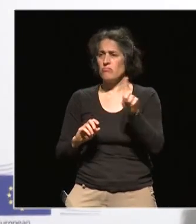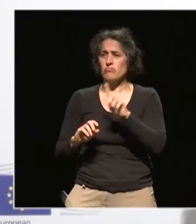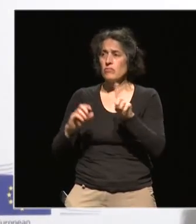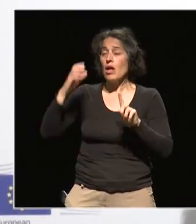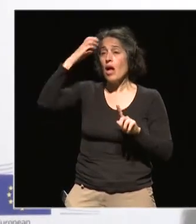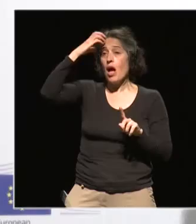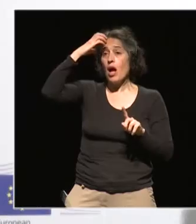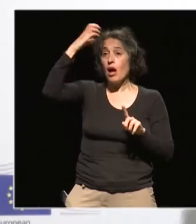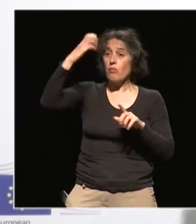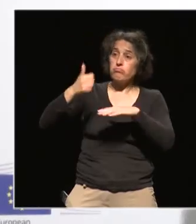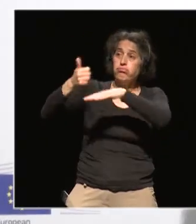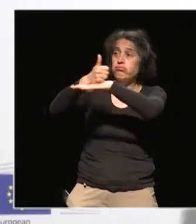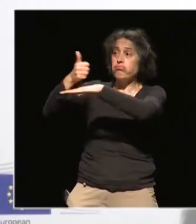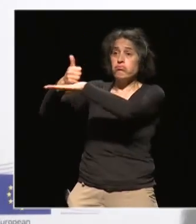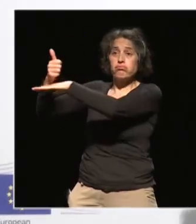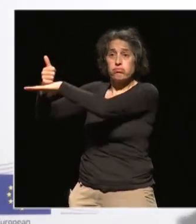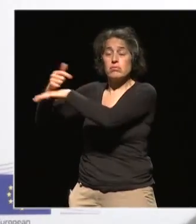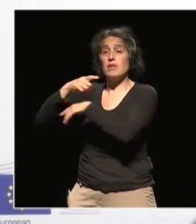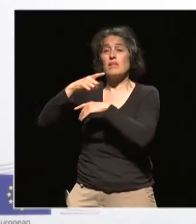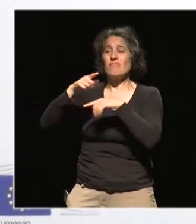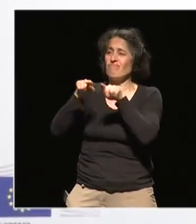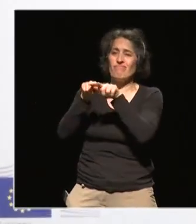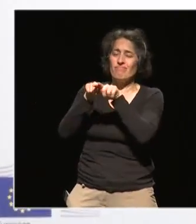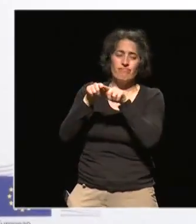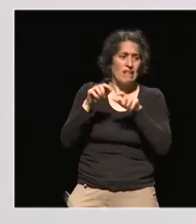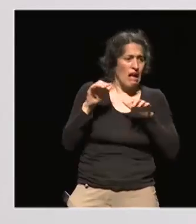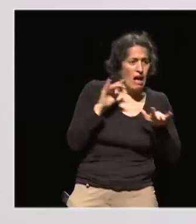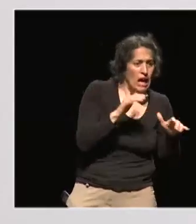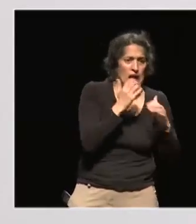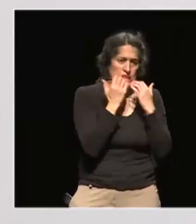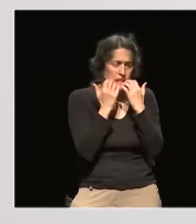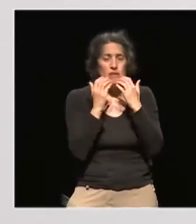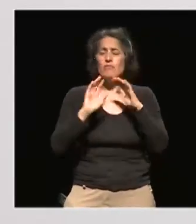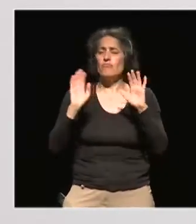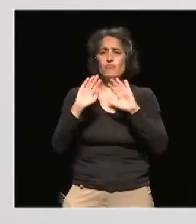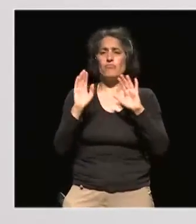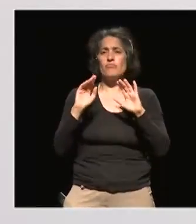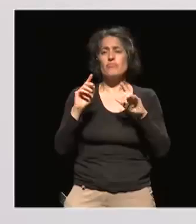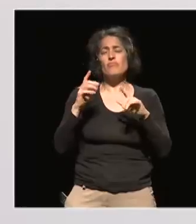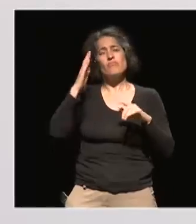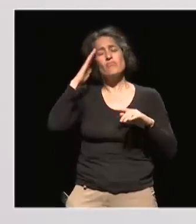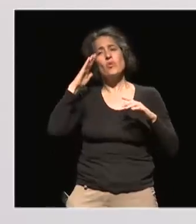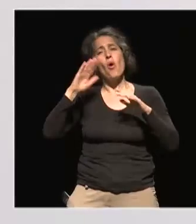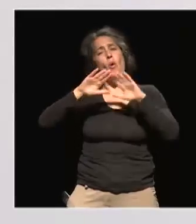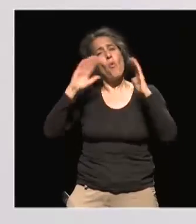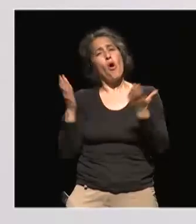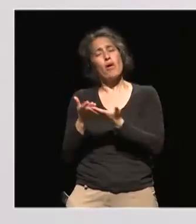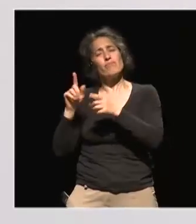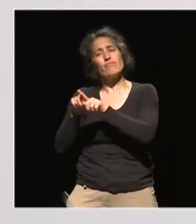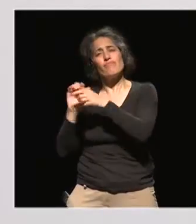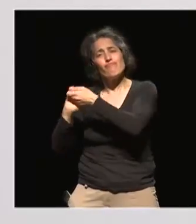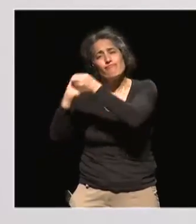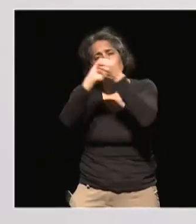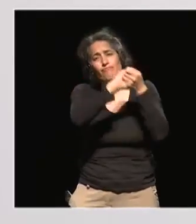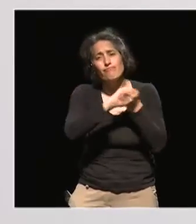Okay, and this is not about a guilt trip. It is about our shared world. Now, within our shared world, we have our